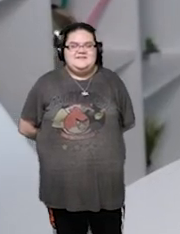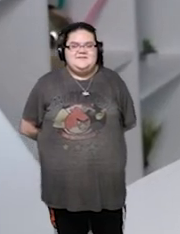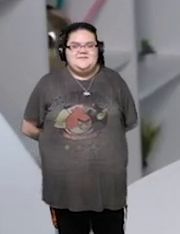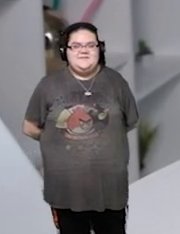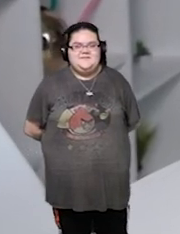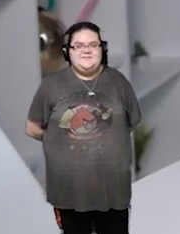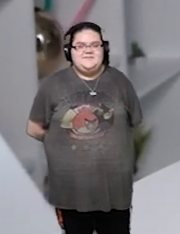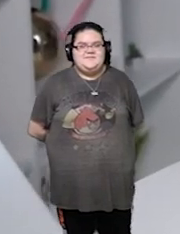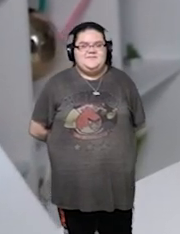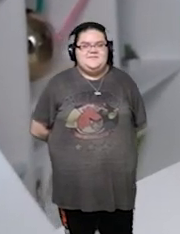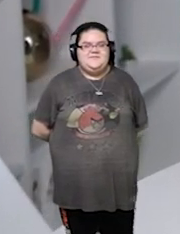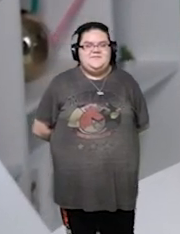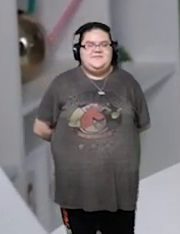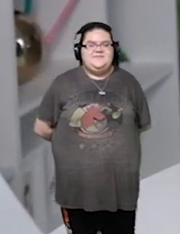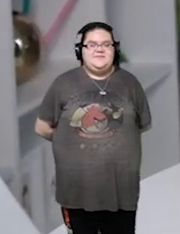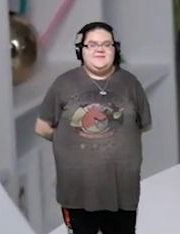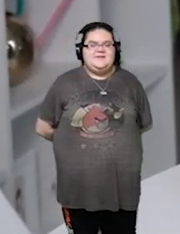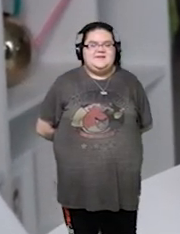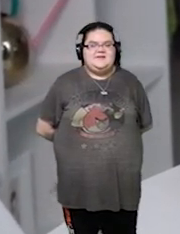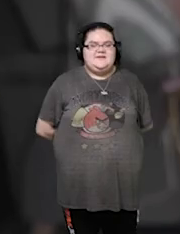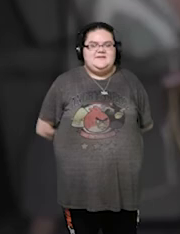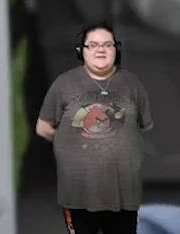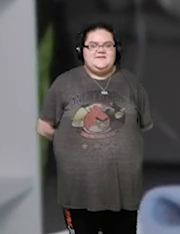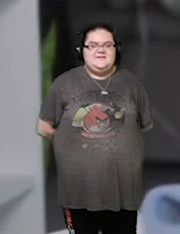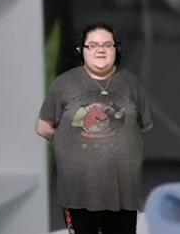like proper Manuka honey, like makes you feel better.